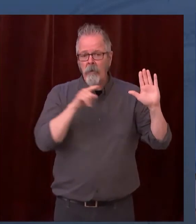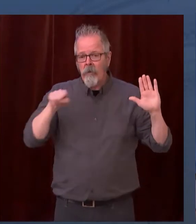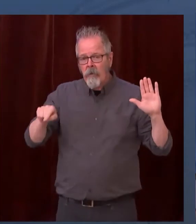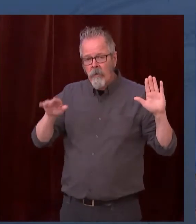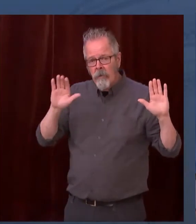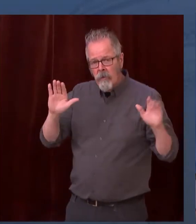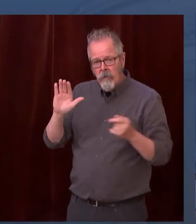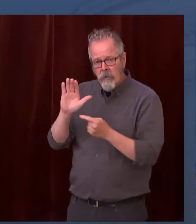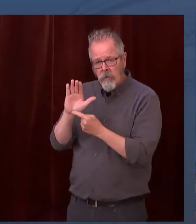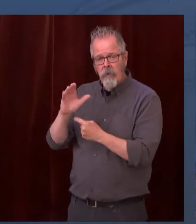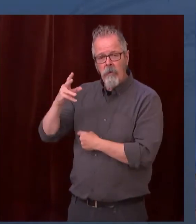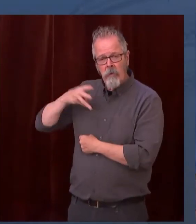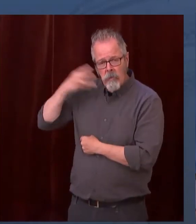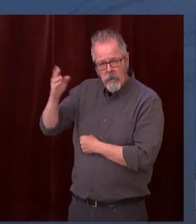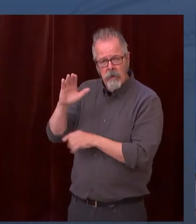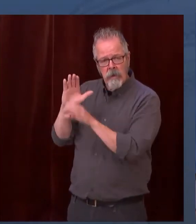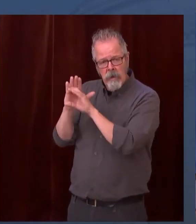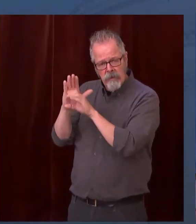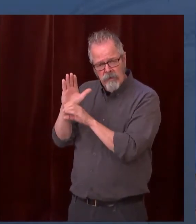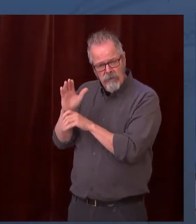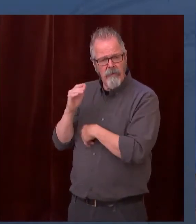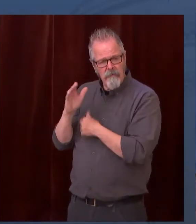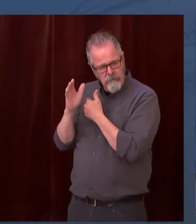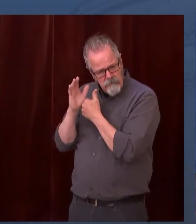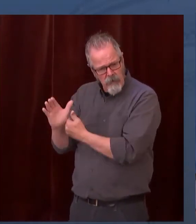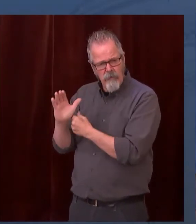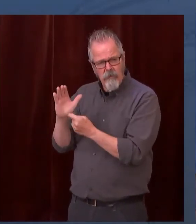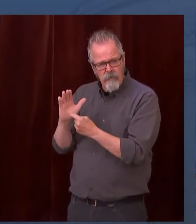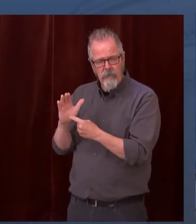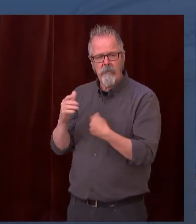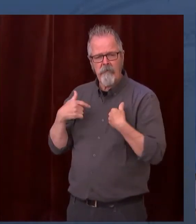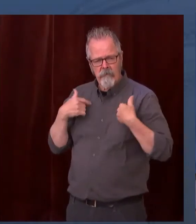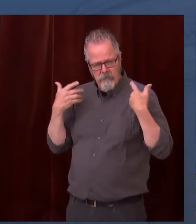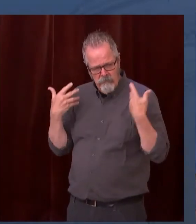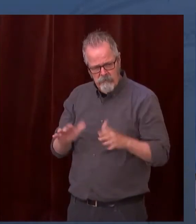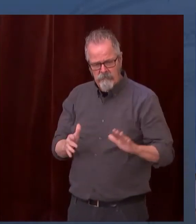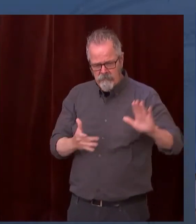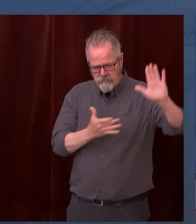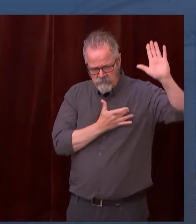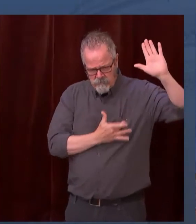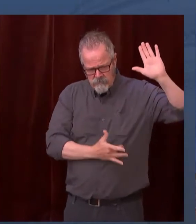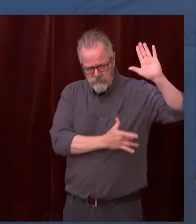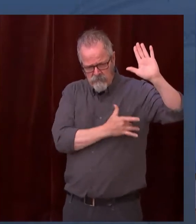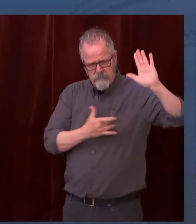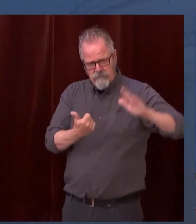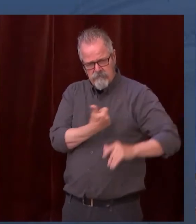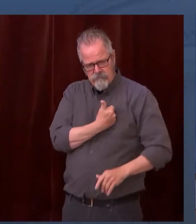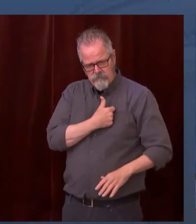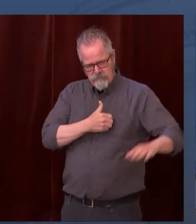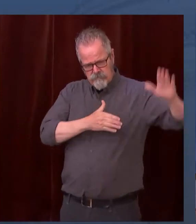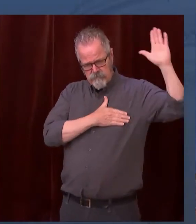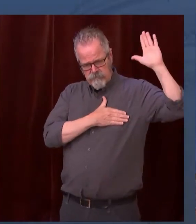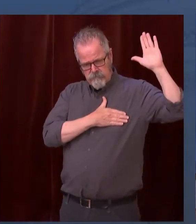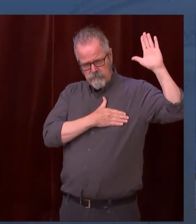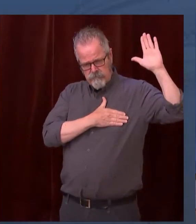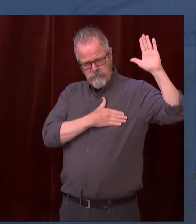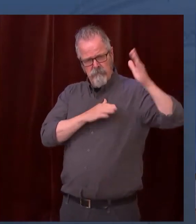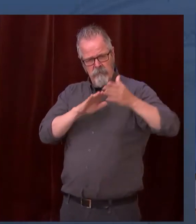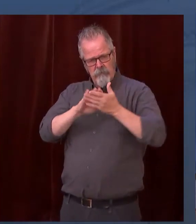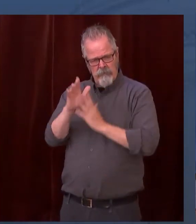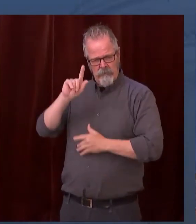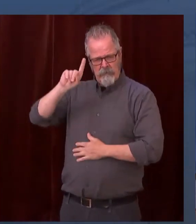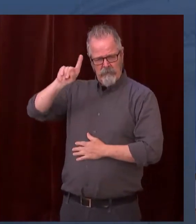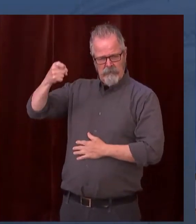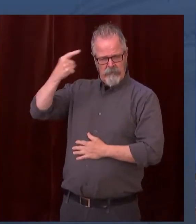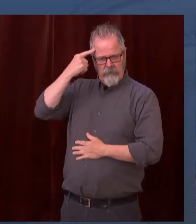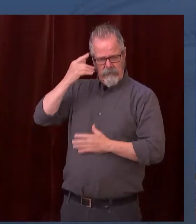office, including the officials you just heard speak. And that's because there is nowhere in the United States